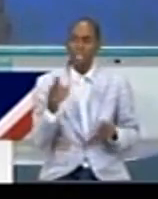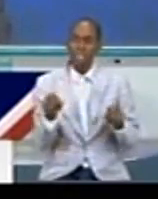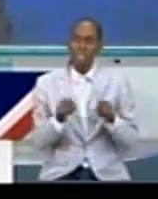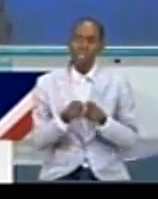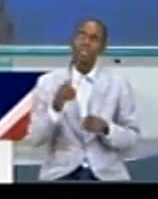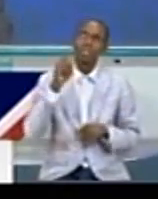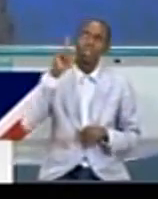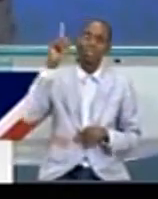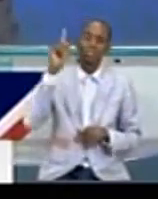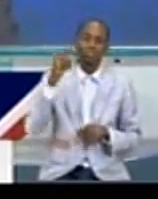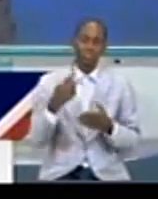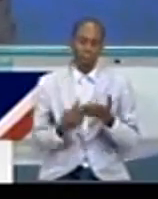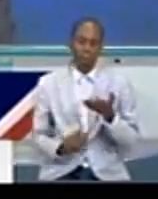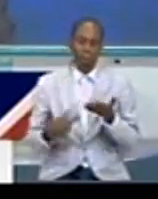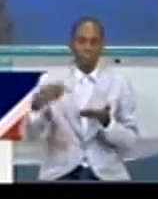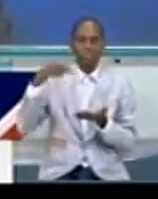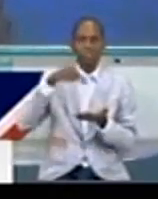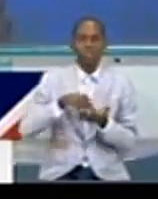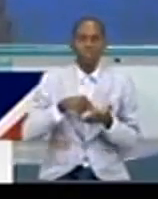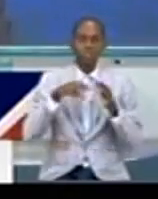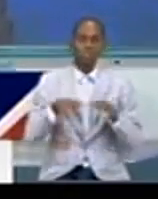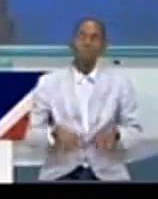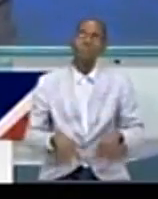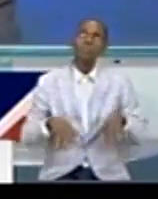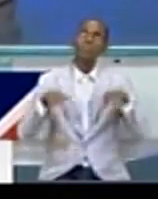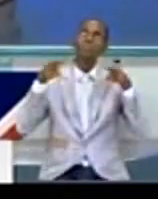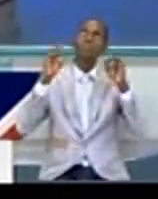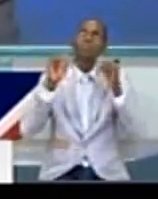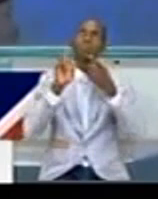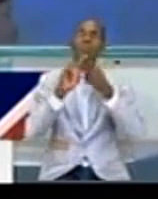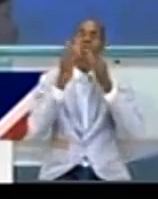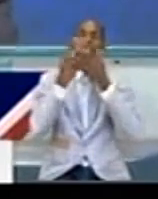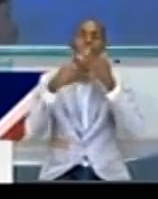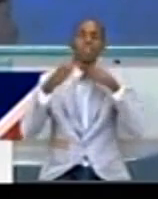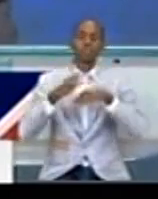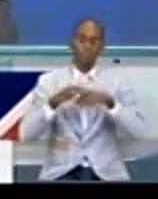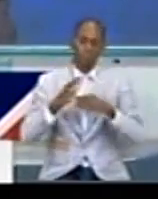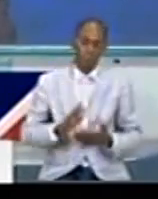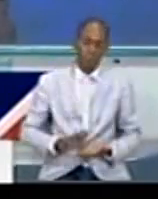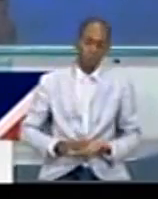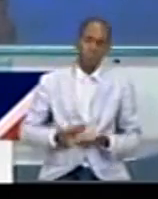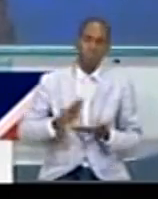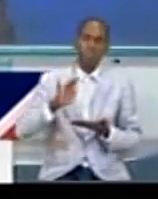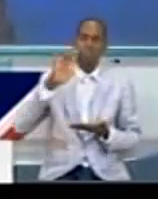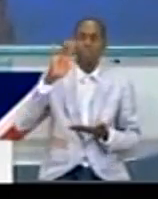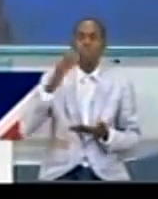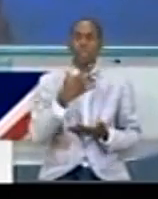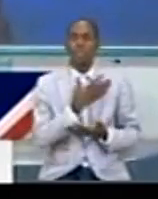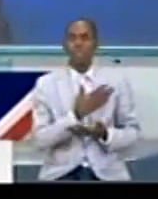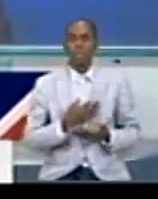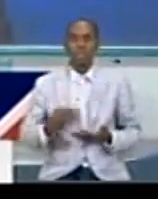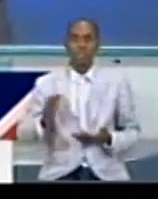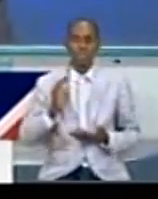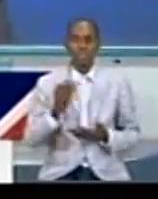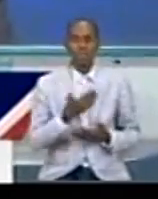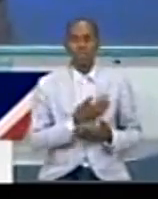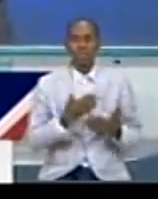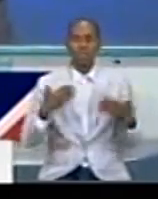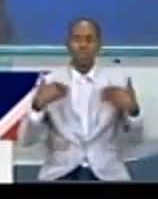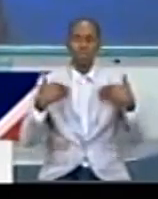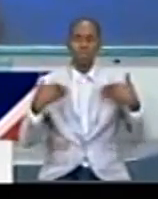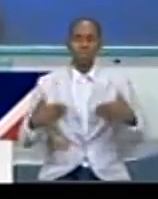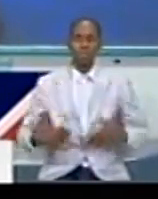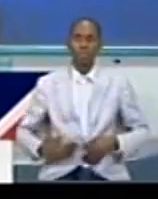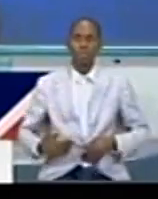risen, ascended to heaven, glorified, and our body totally